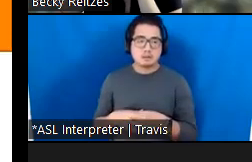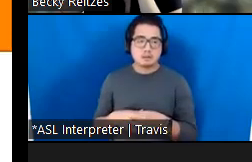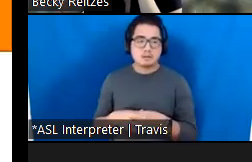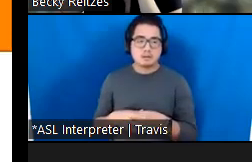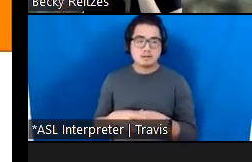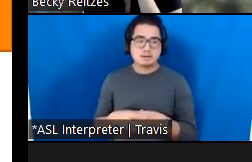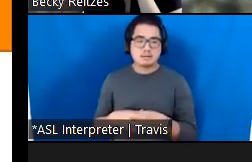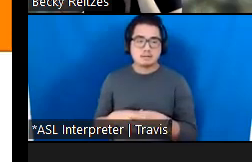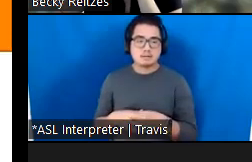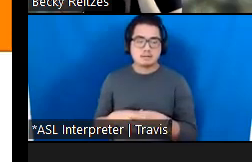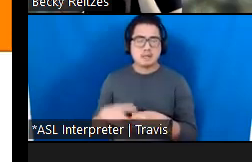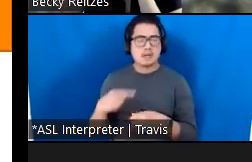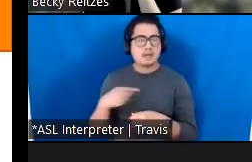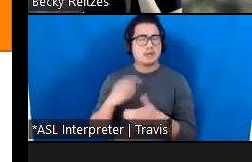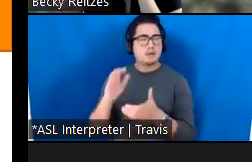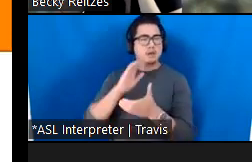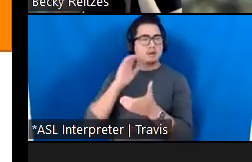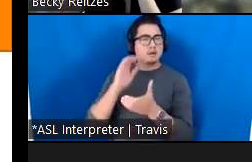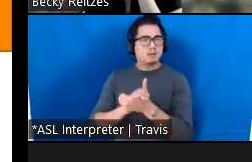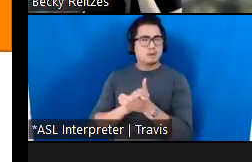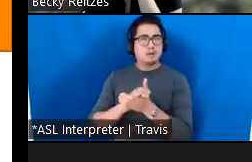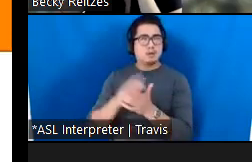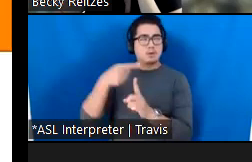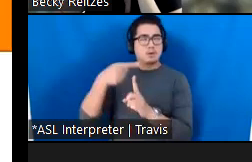I believe it was a month and a half after